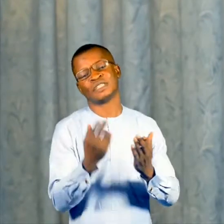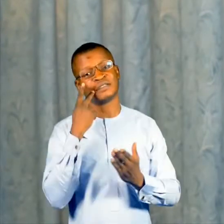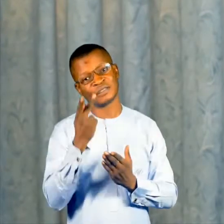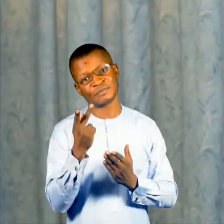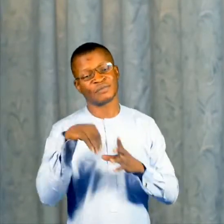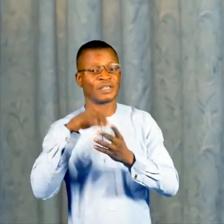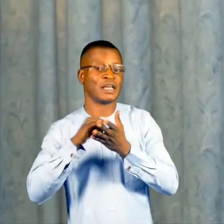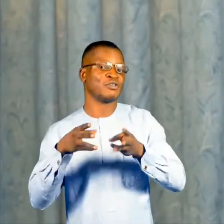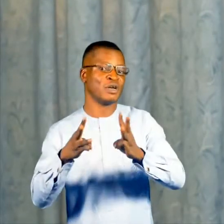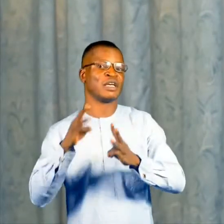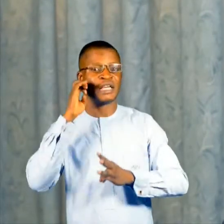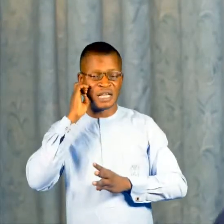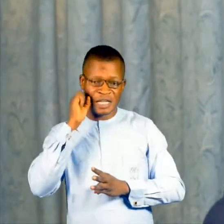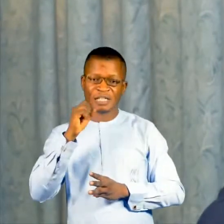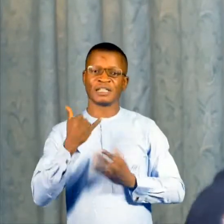of that,